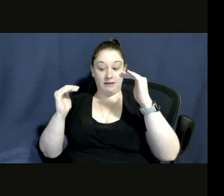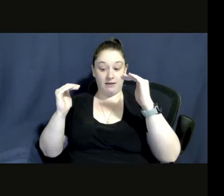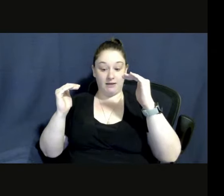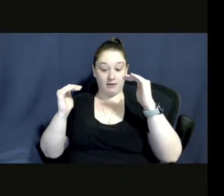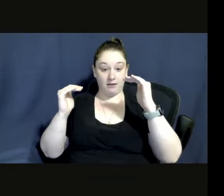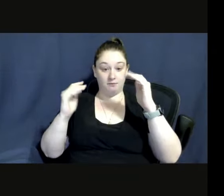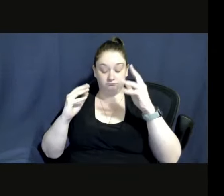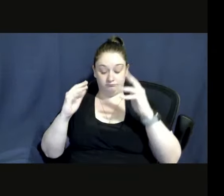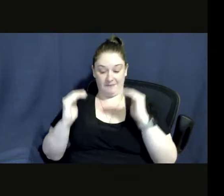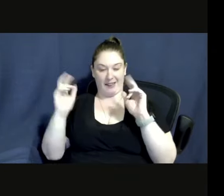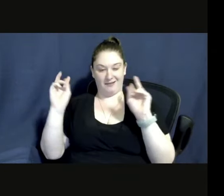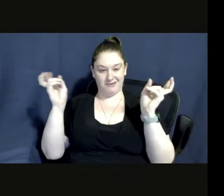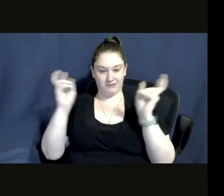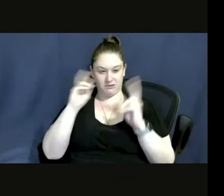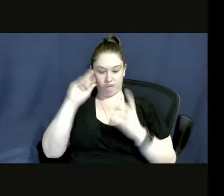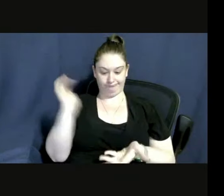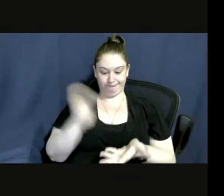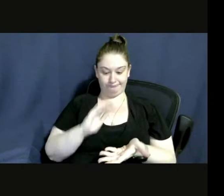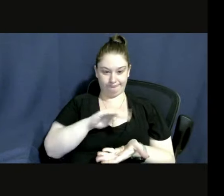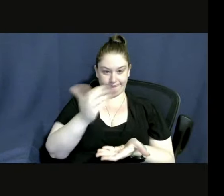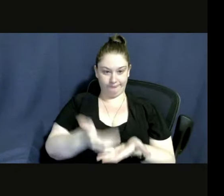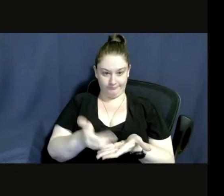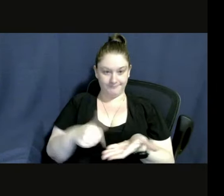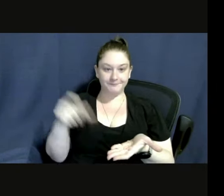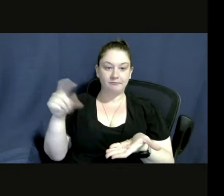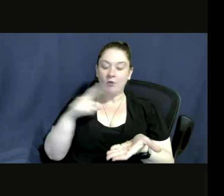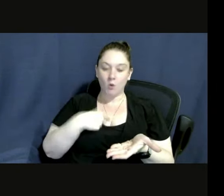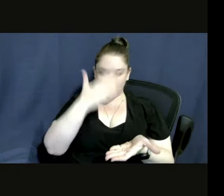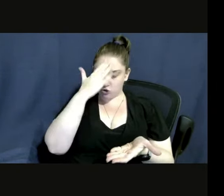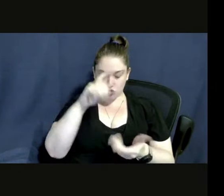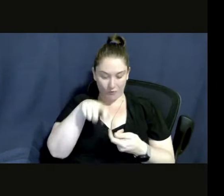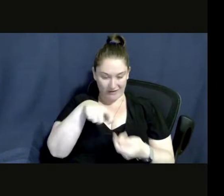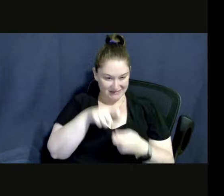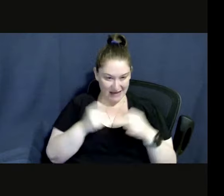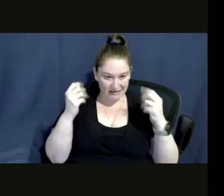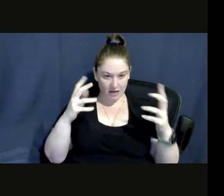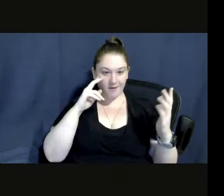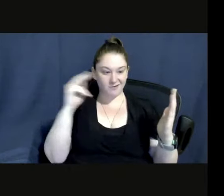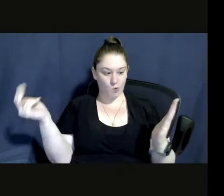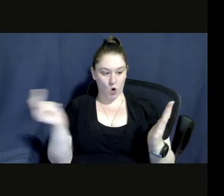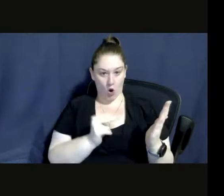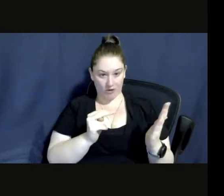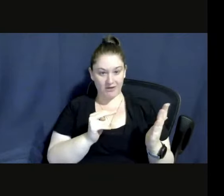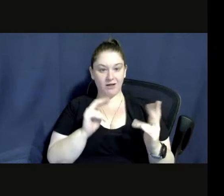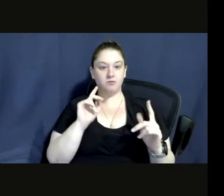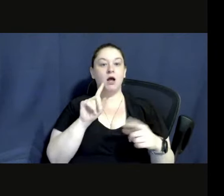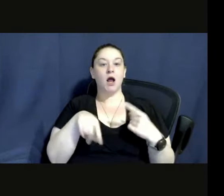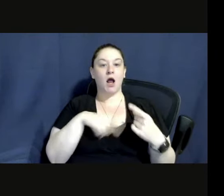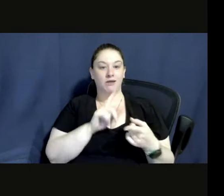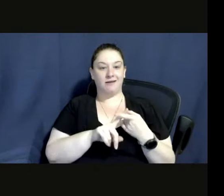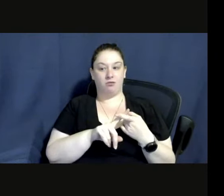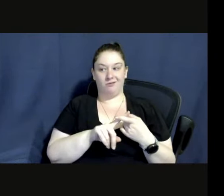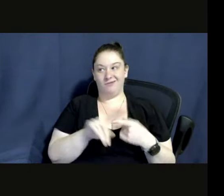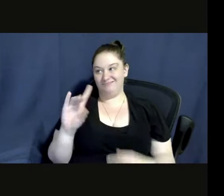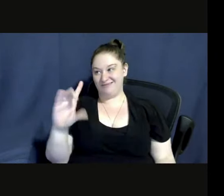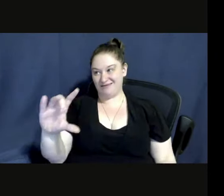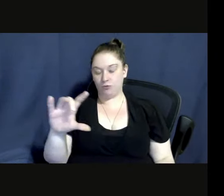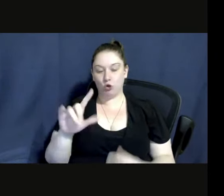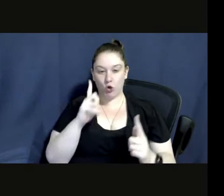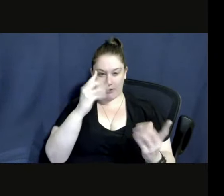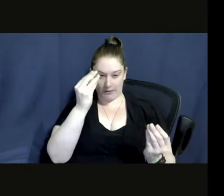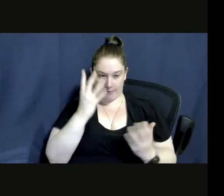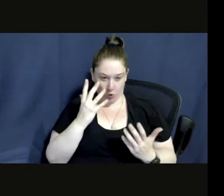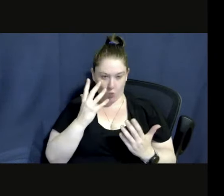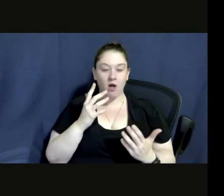We won't know the precise amount. The audit is still ongoing. It'll be complete in December. That's how local government works. It's a